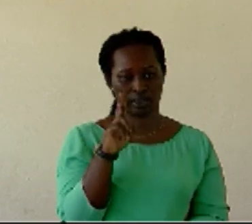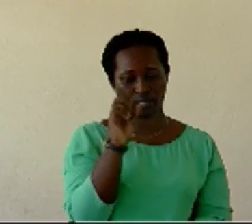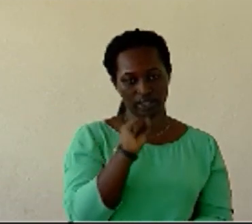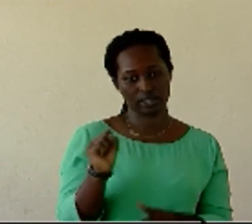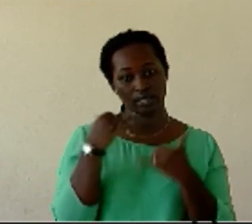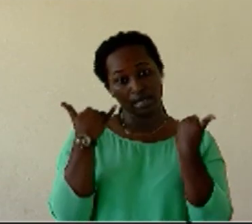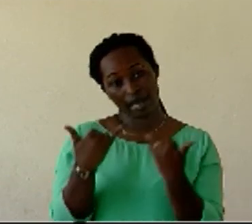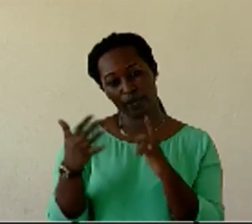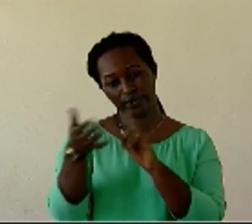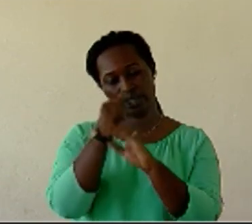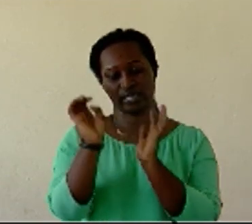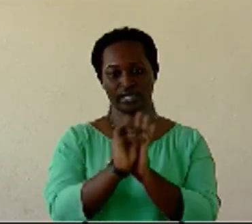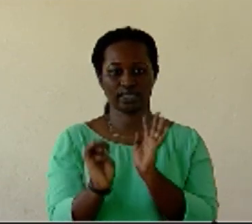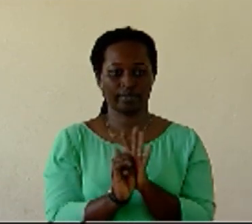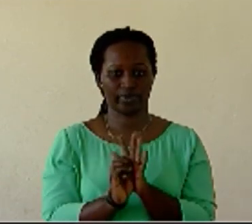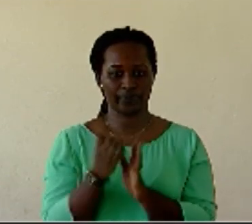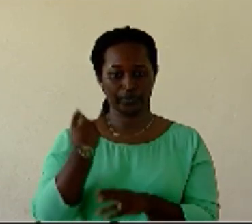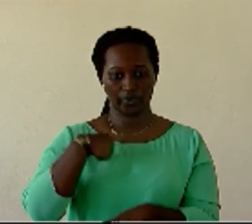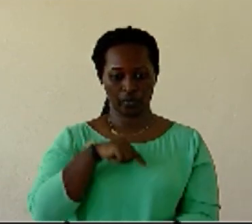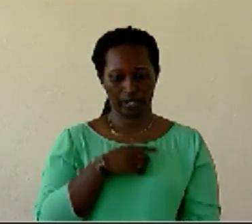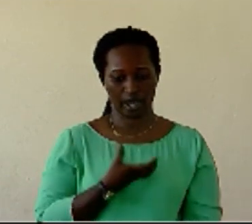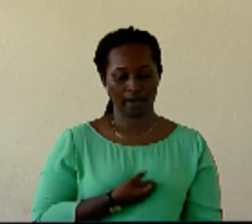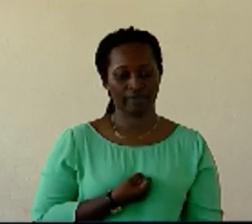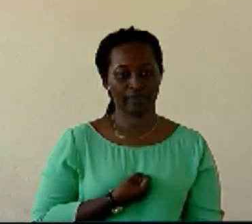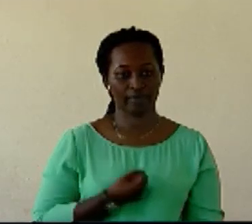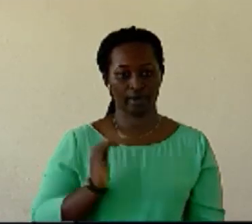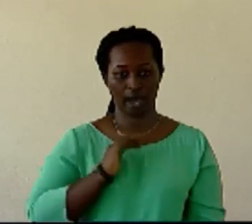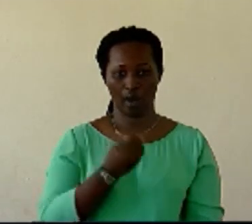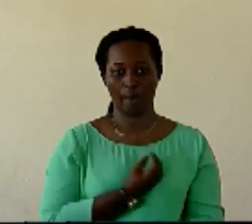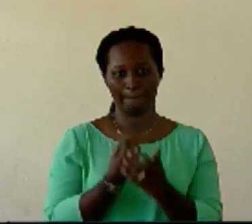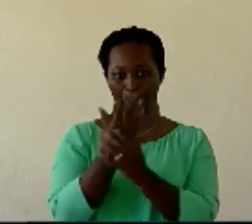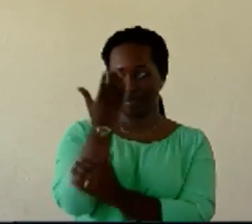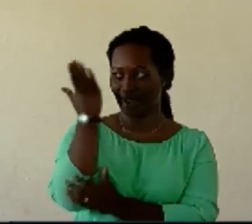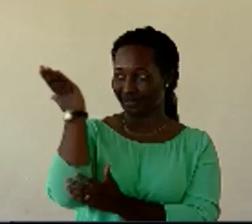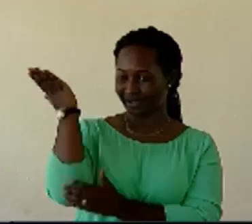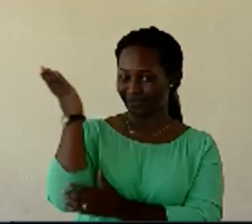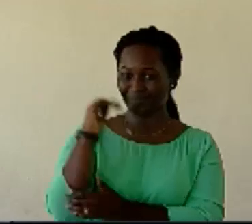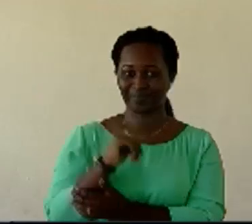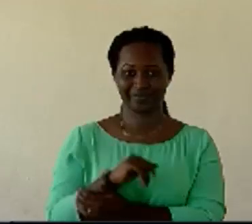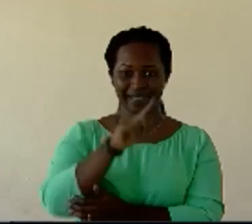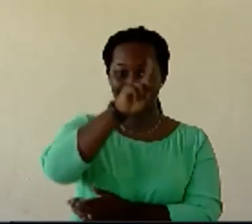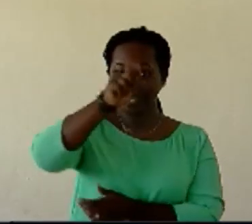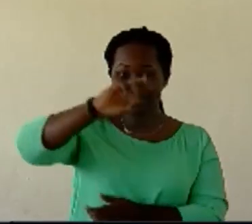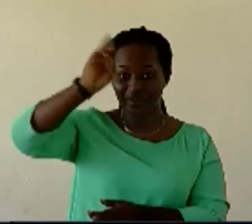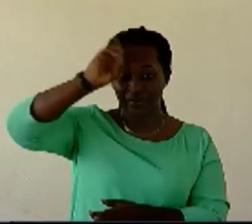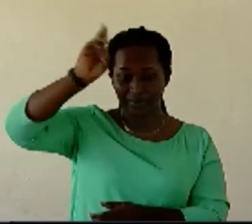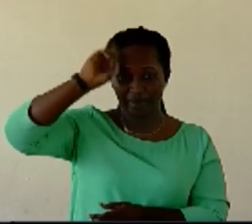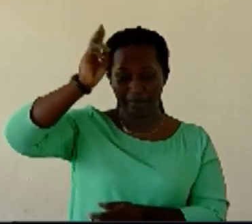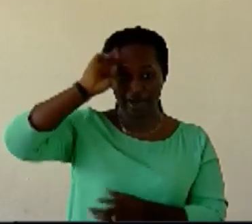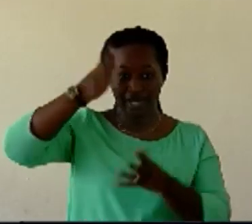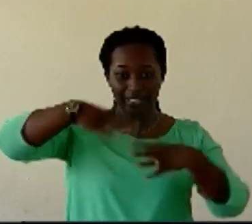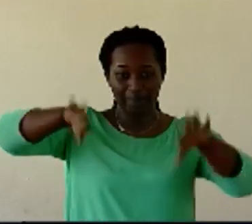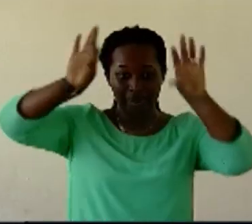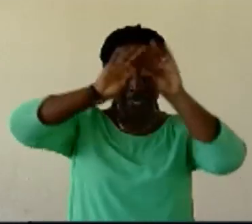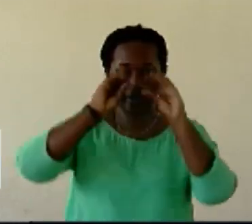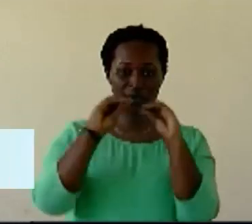example. Here we have our plant. And do you still remember the main